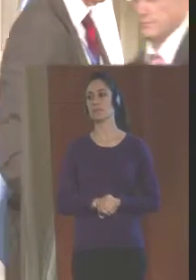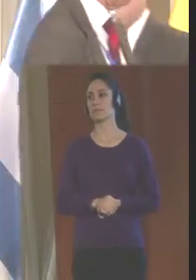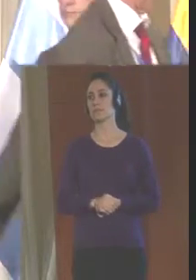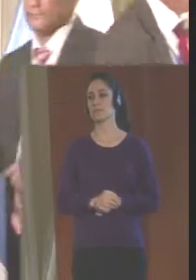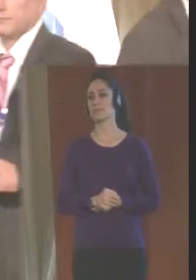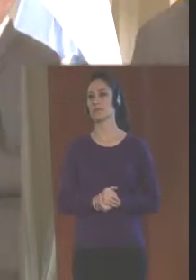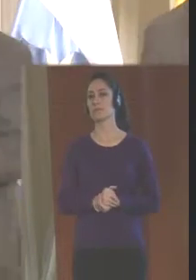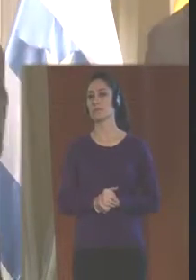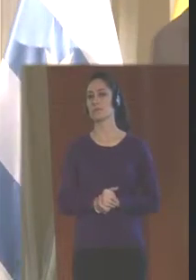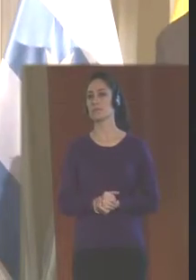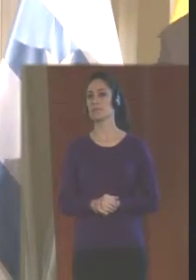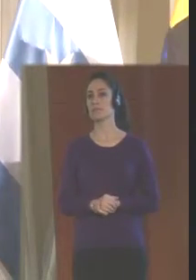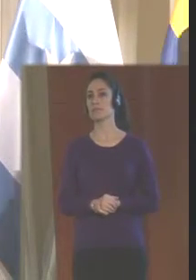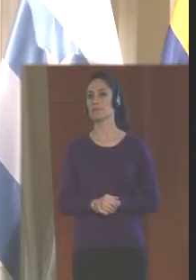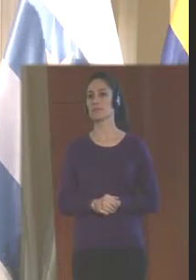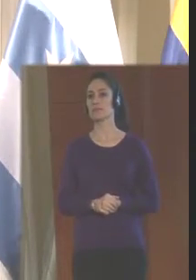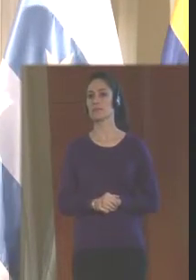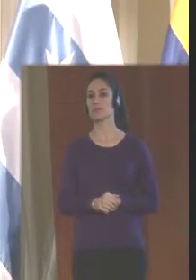Perú.